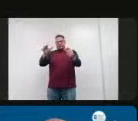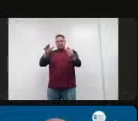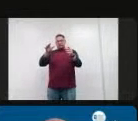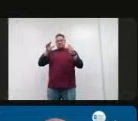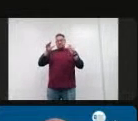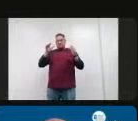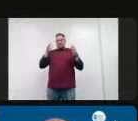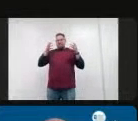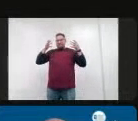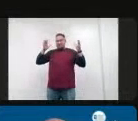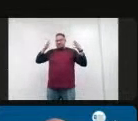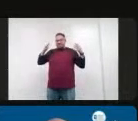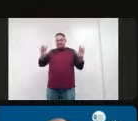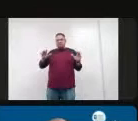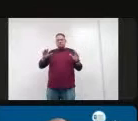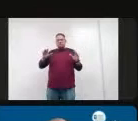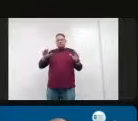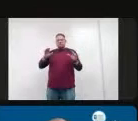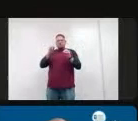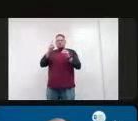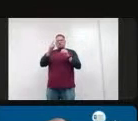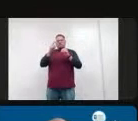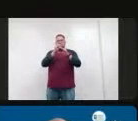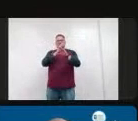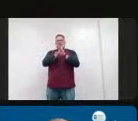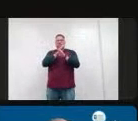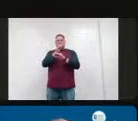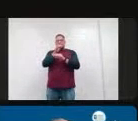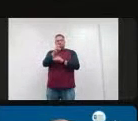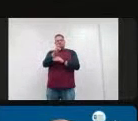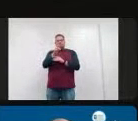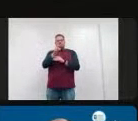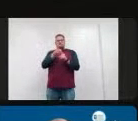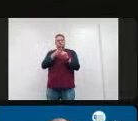completed? Because no one's stopping you from talking outside of the board meeting.